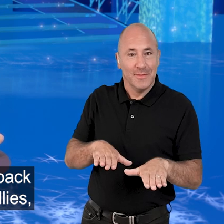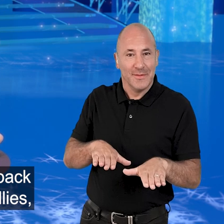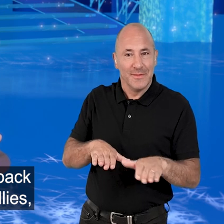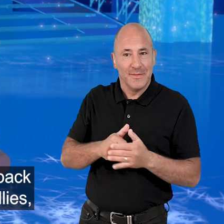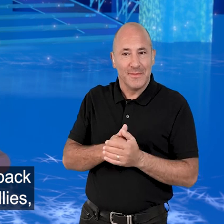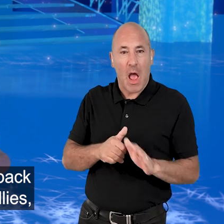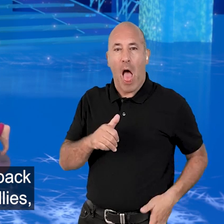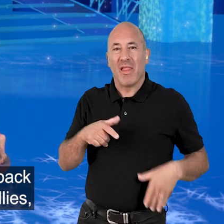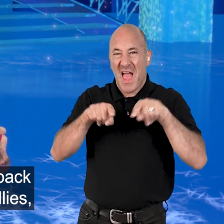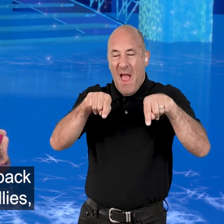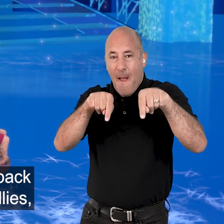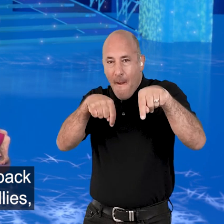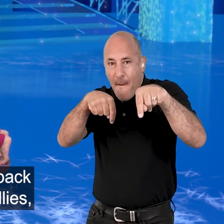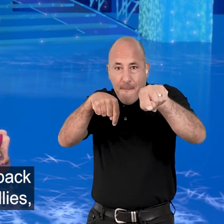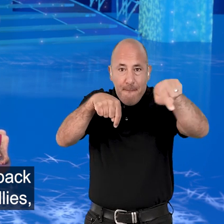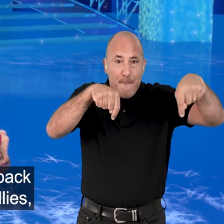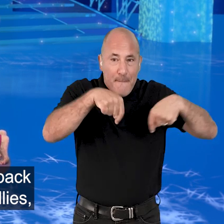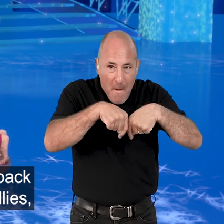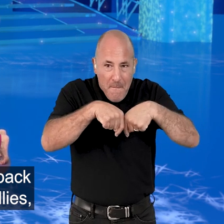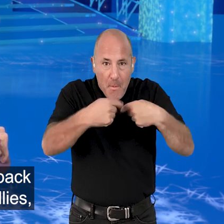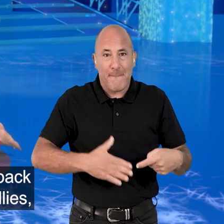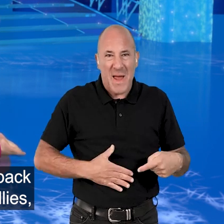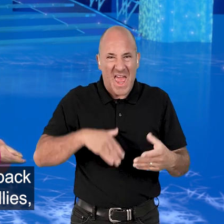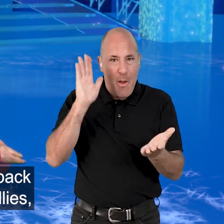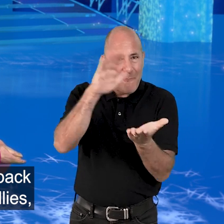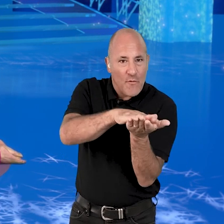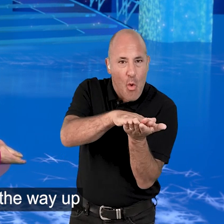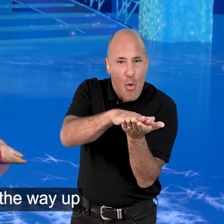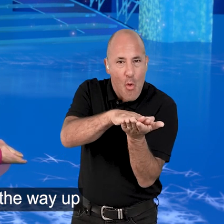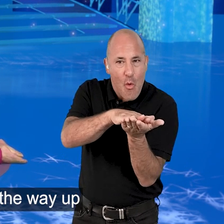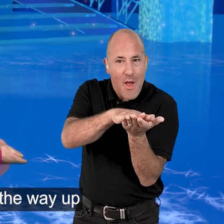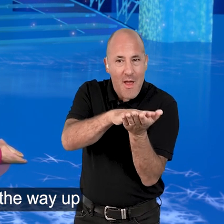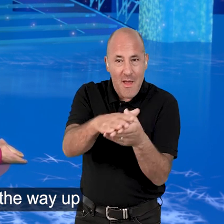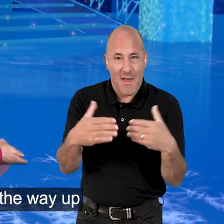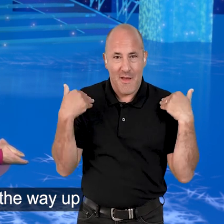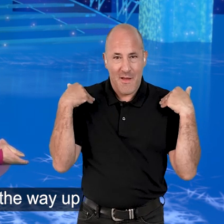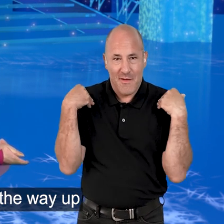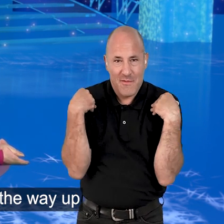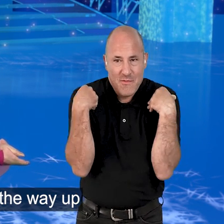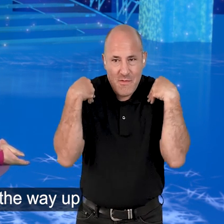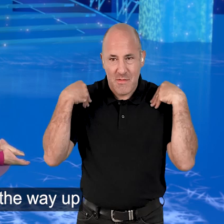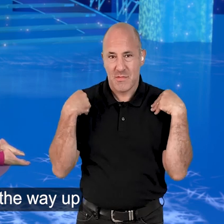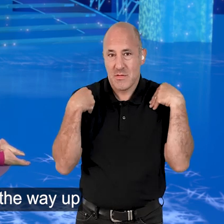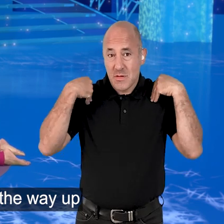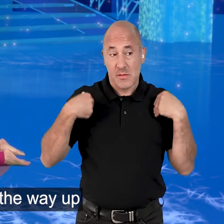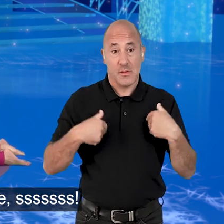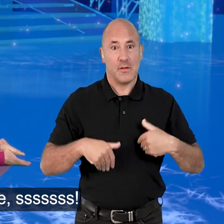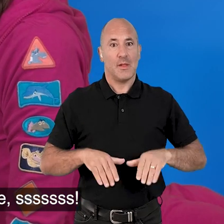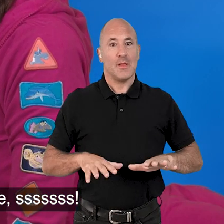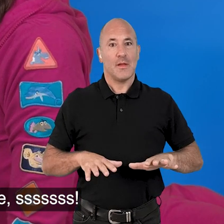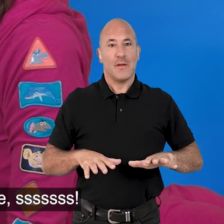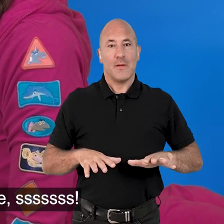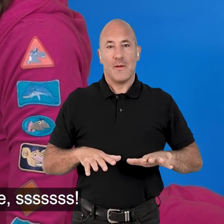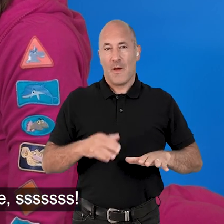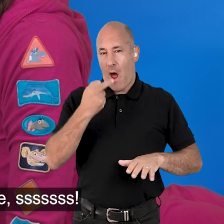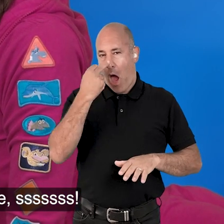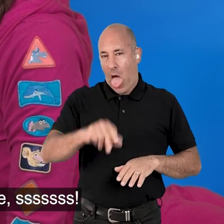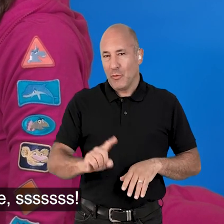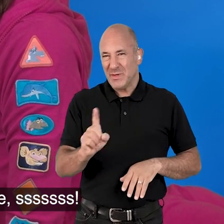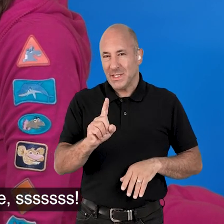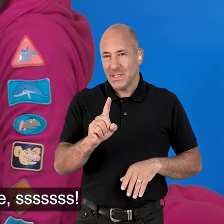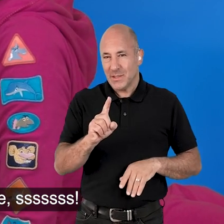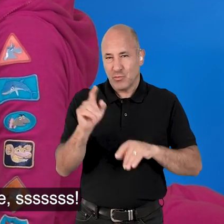Then we step our other leg back and come down onto our bellies, where we wiggle our shoulders all the way up, pretending to be a little